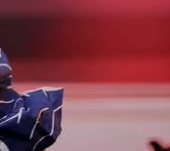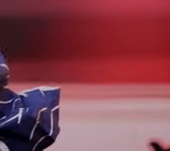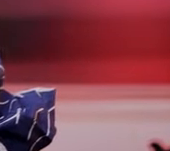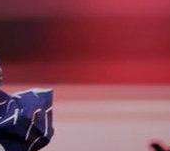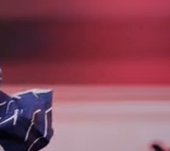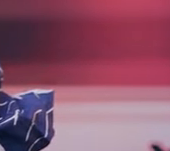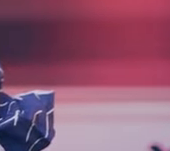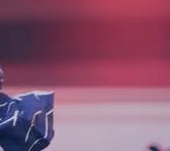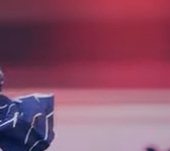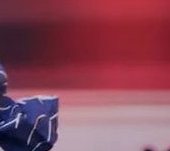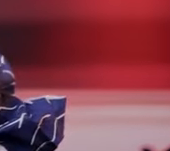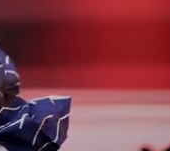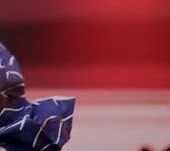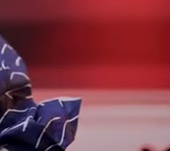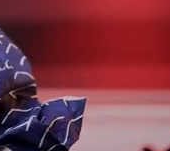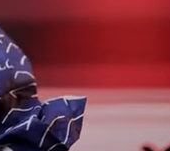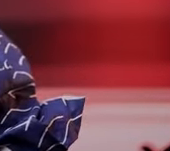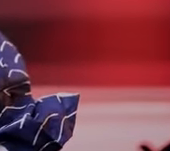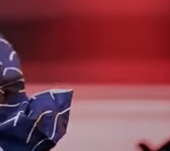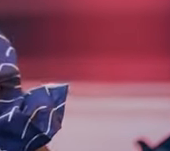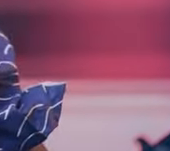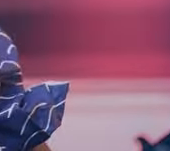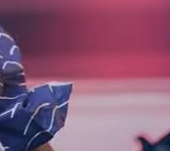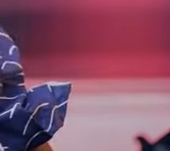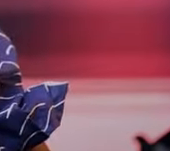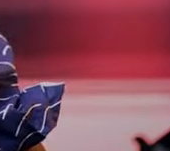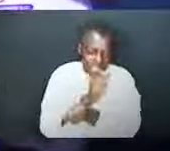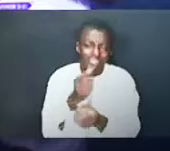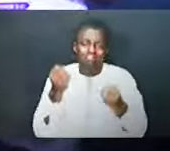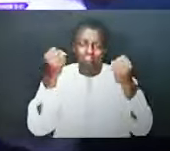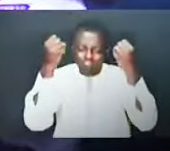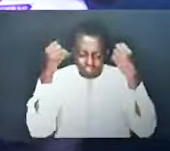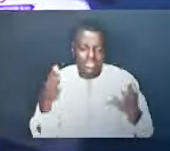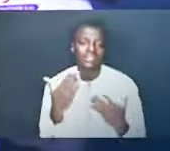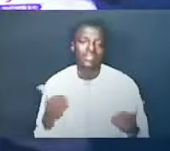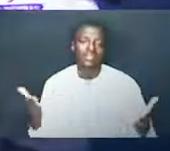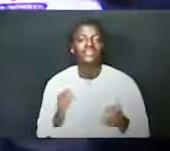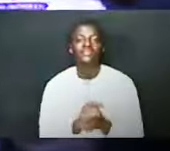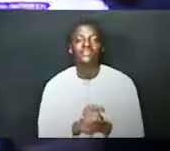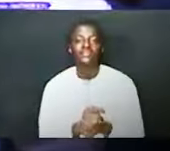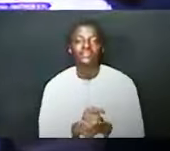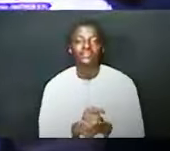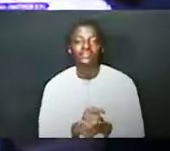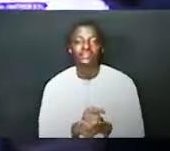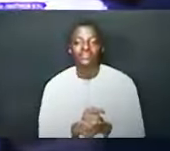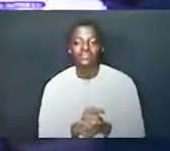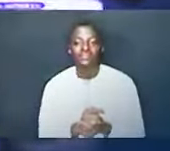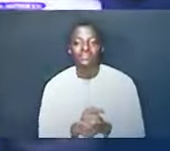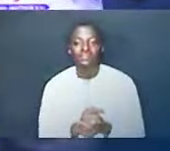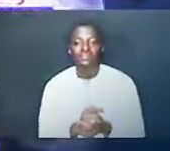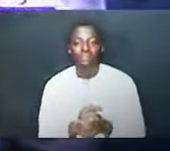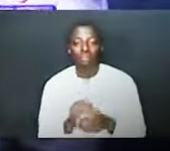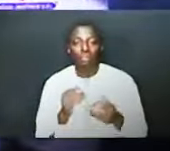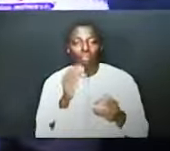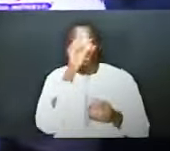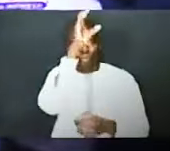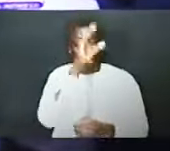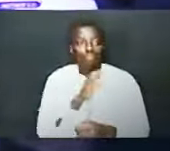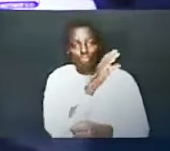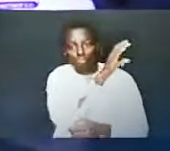Kindly check them out. Thank you for watching. Stay blessed. The cross has brought to us a new covenant.